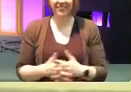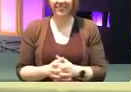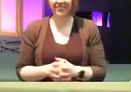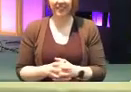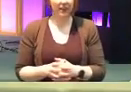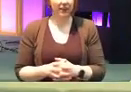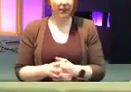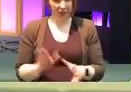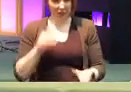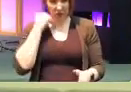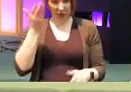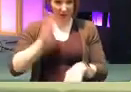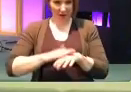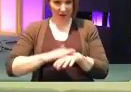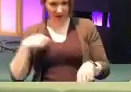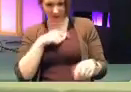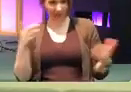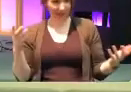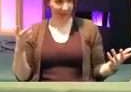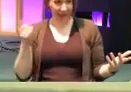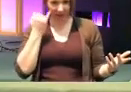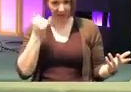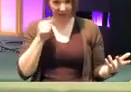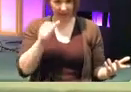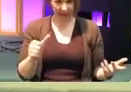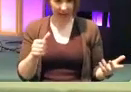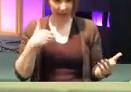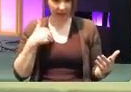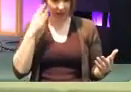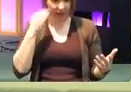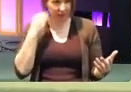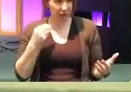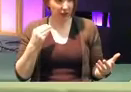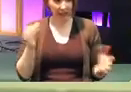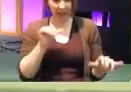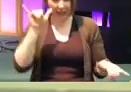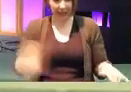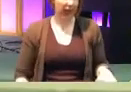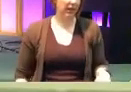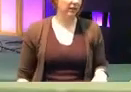Shame on us if they didn't have an experience like that.